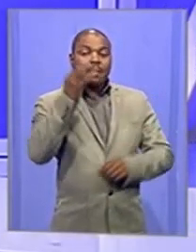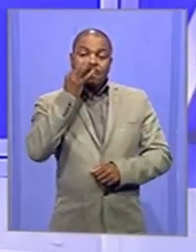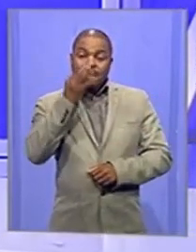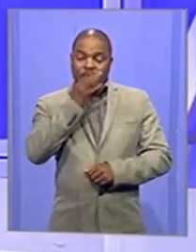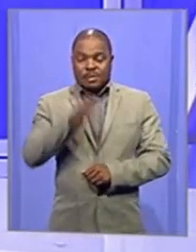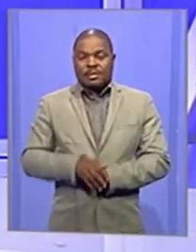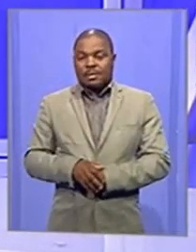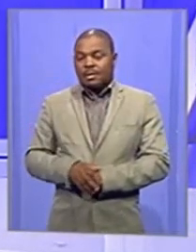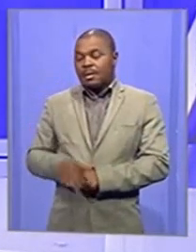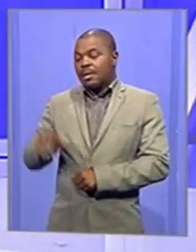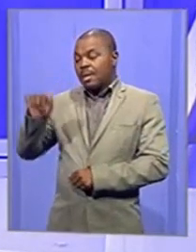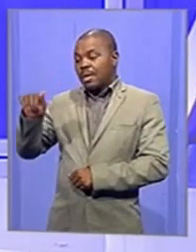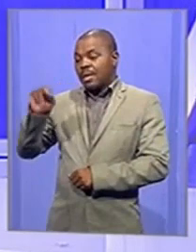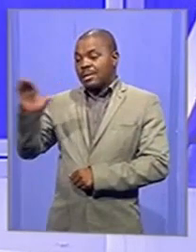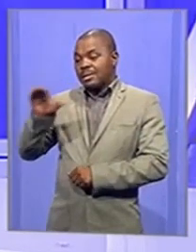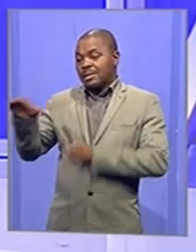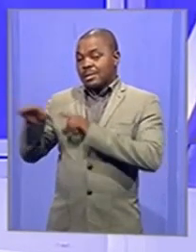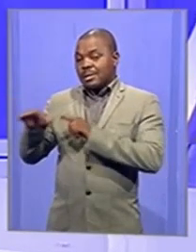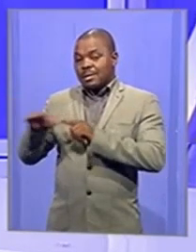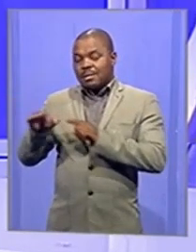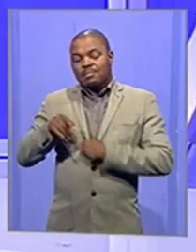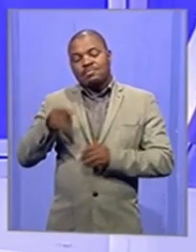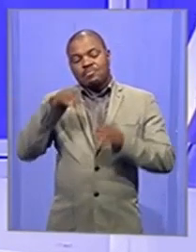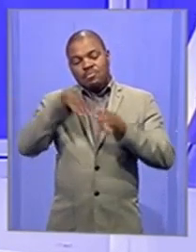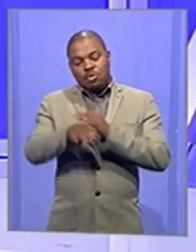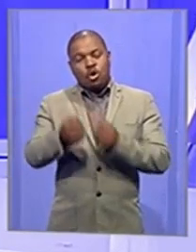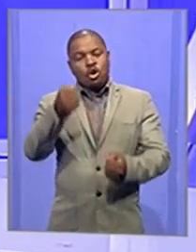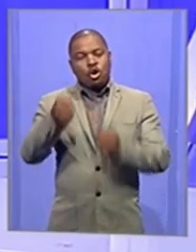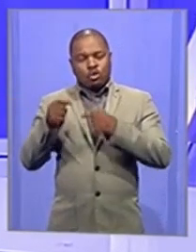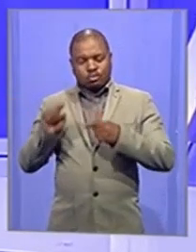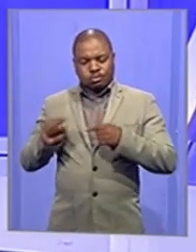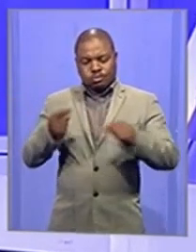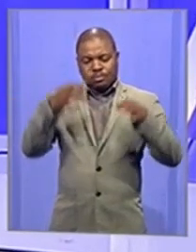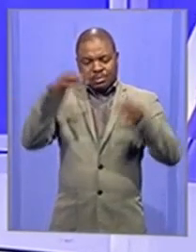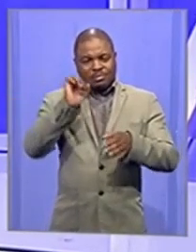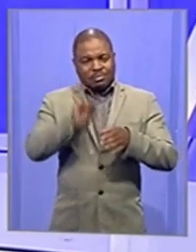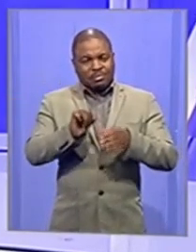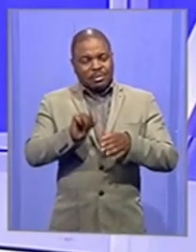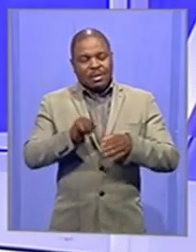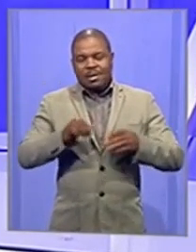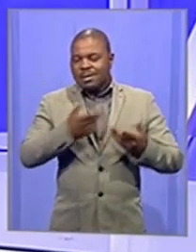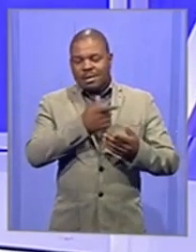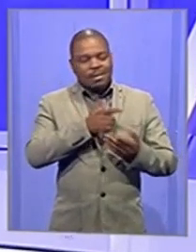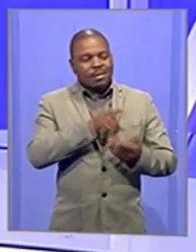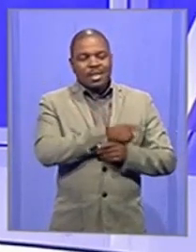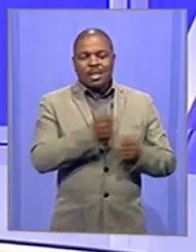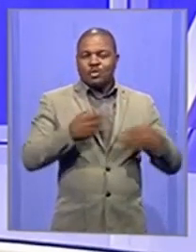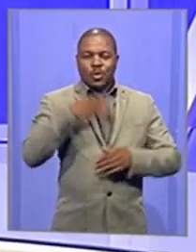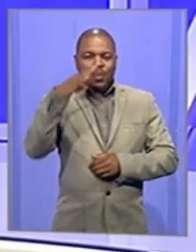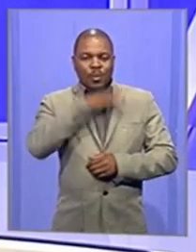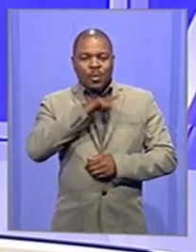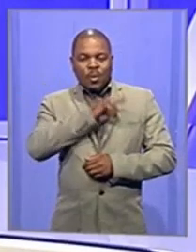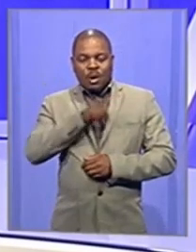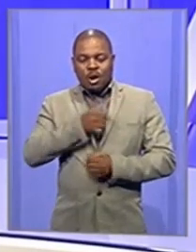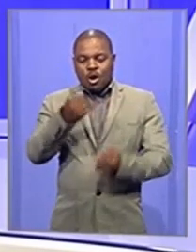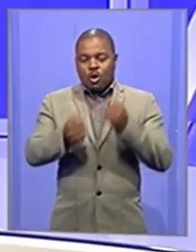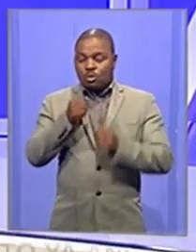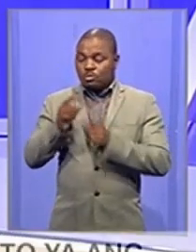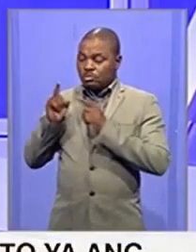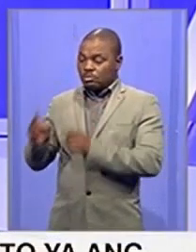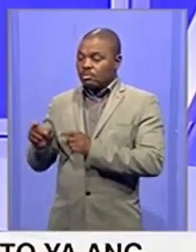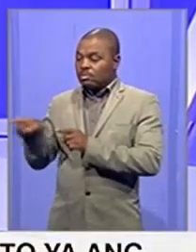e makatšwe ke maikemišetšo a mokgatlo wa ANC a go hlohla kahlolo yeo e ba laelago go neya DA dingwalwa tša